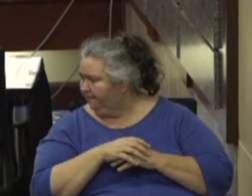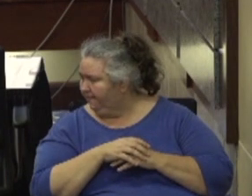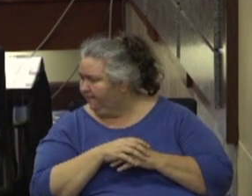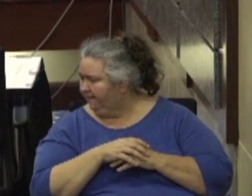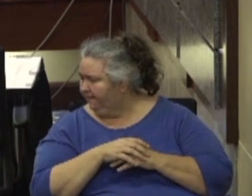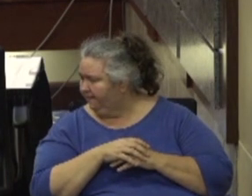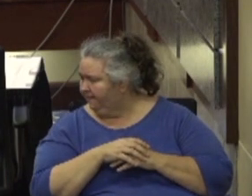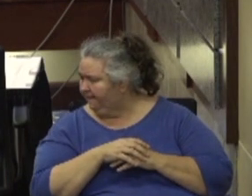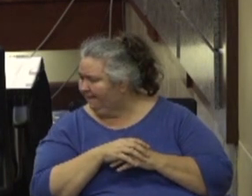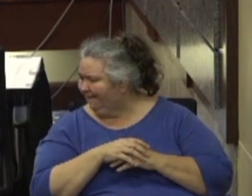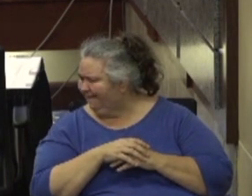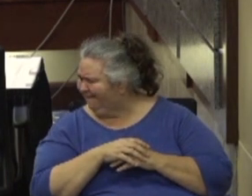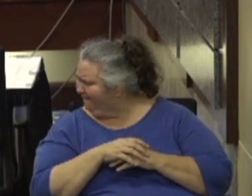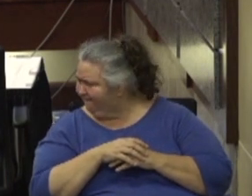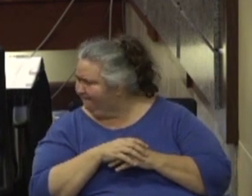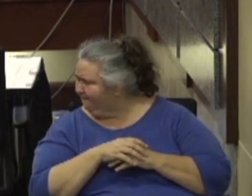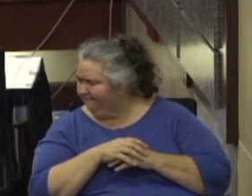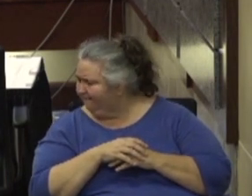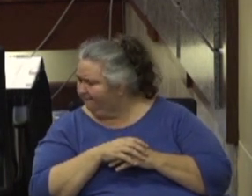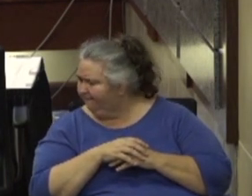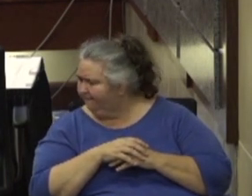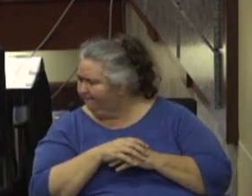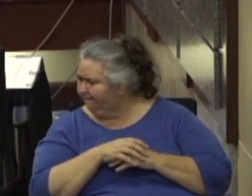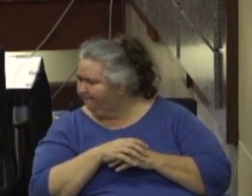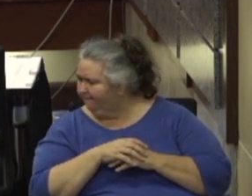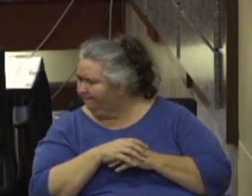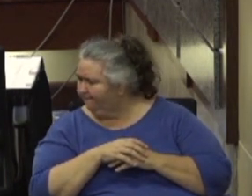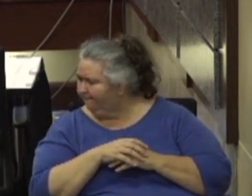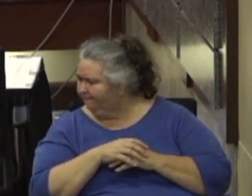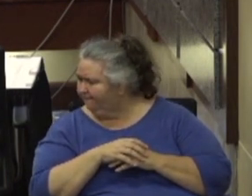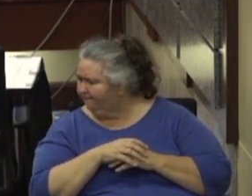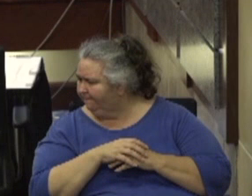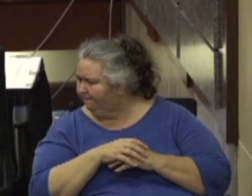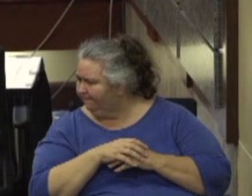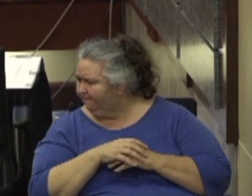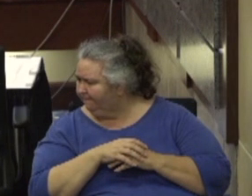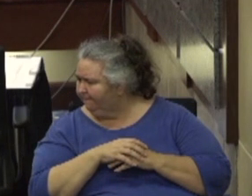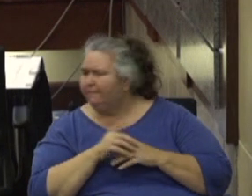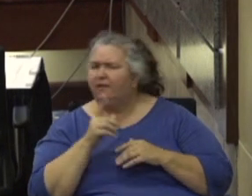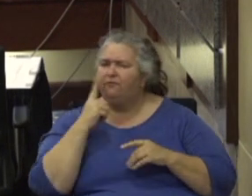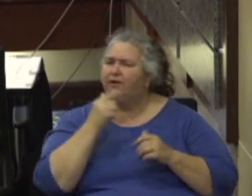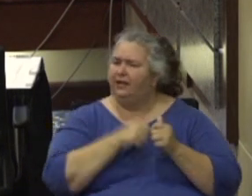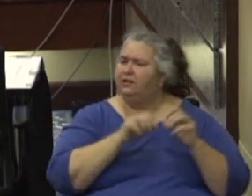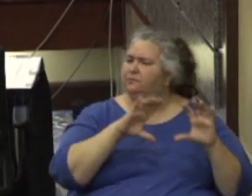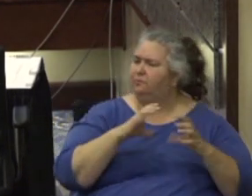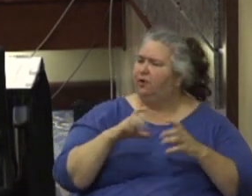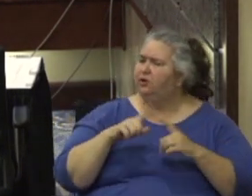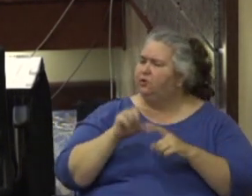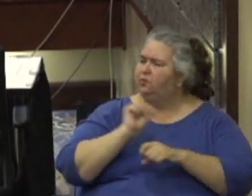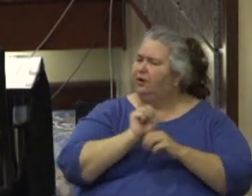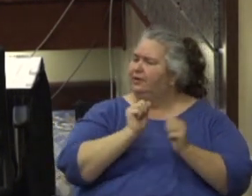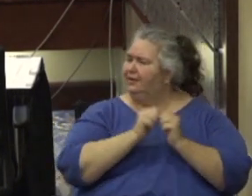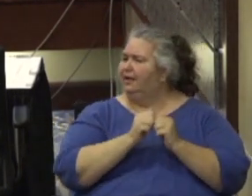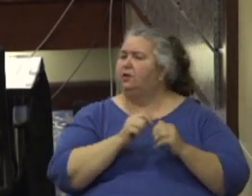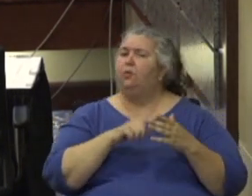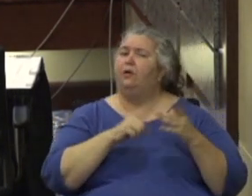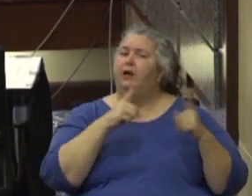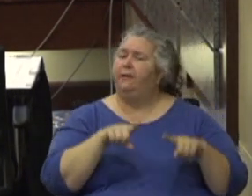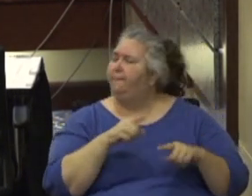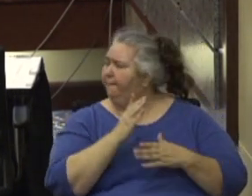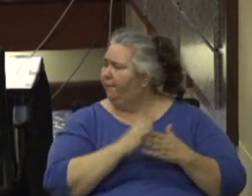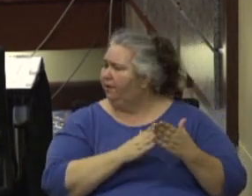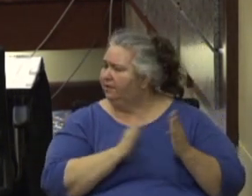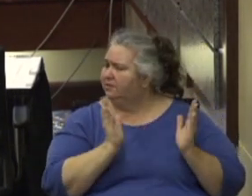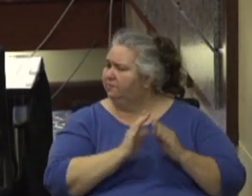our team, which is really refreshing. What's happened in as far as the small business lending